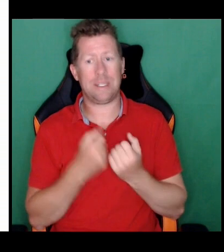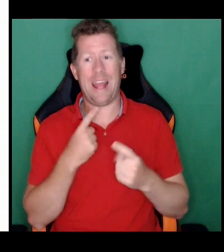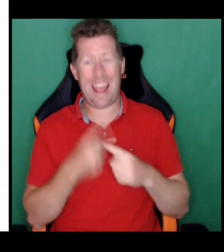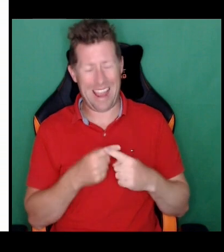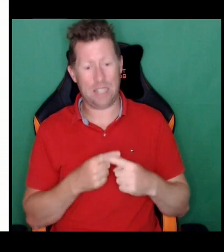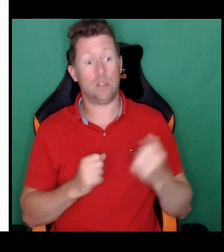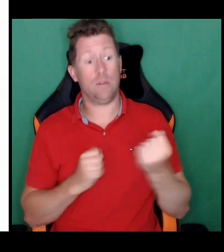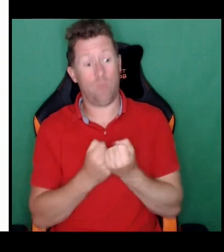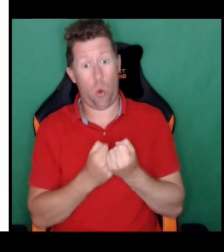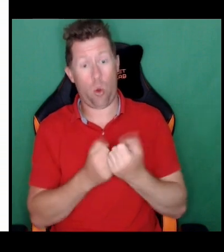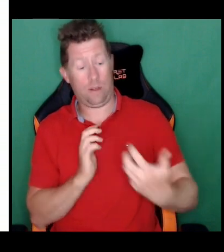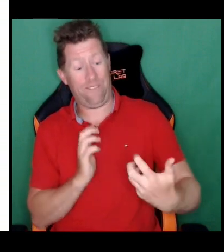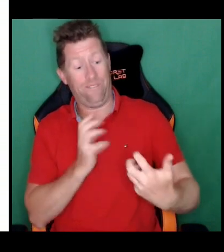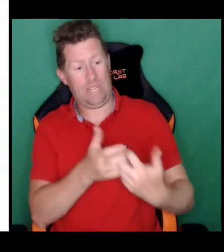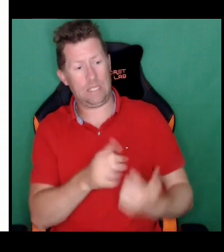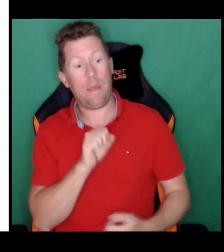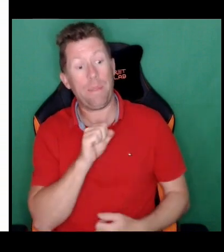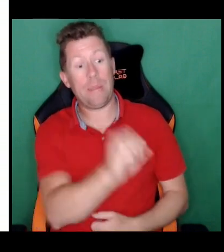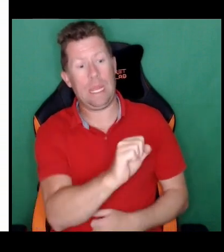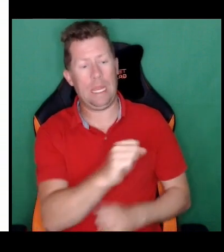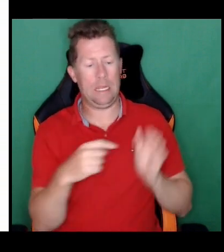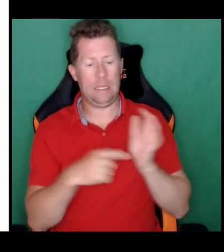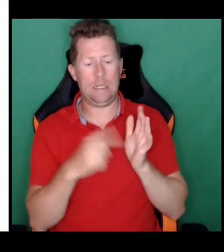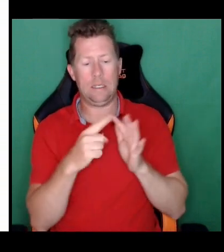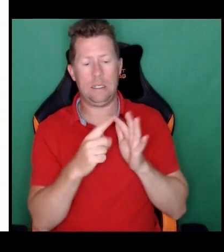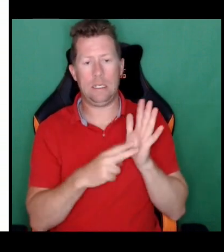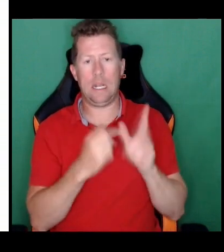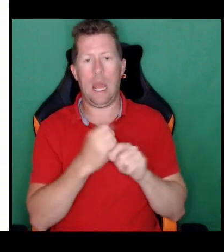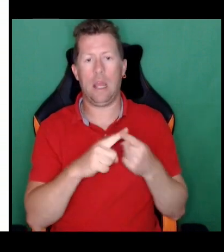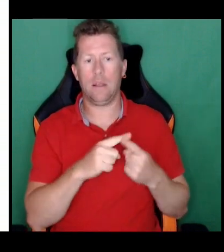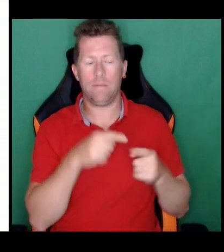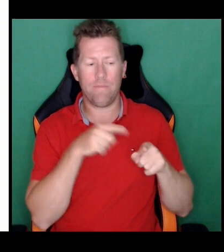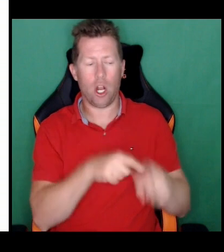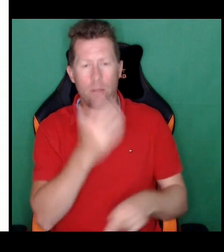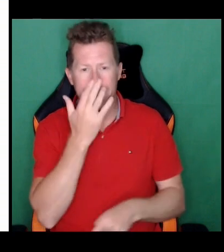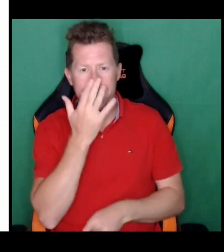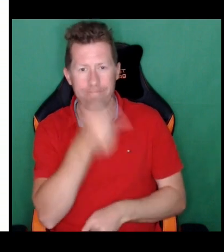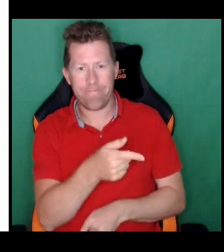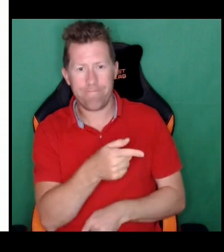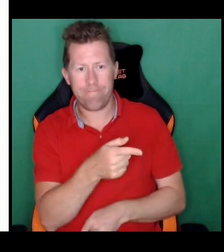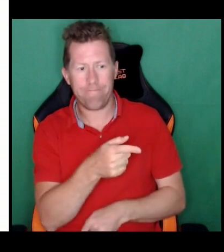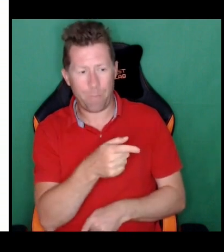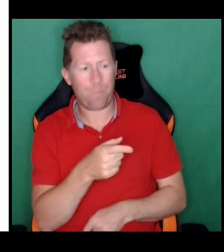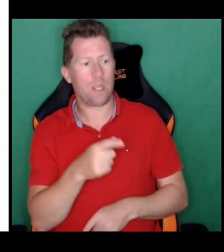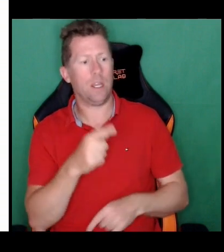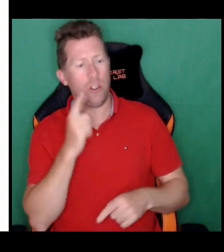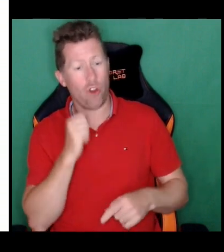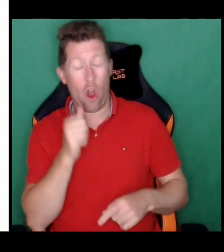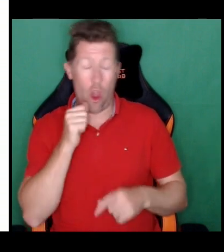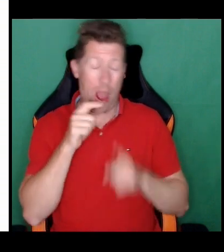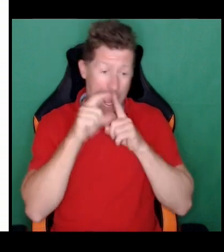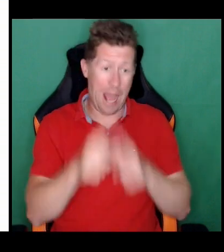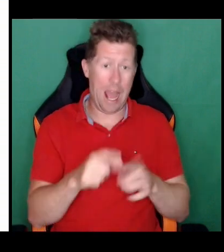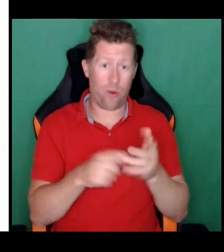that responds and recognises where teenagers are at in terms of the challenge of stopping vaping. I think it's